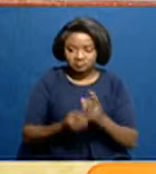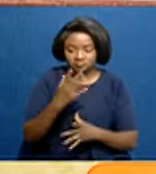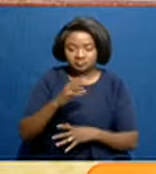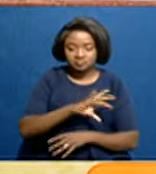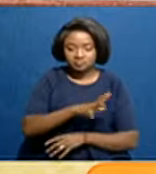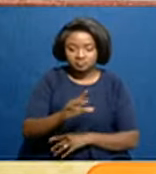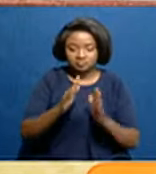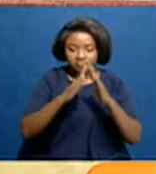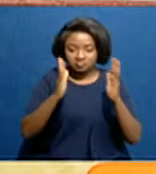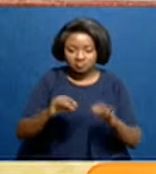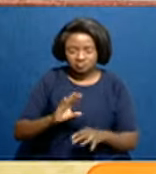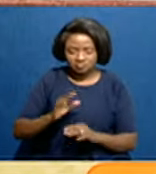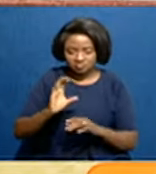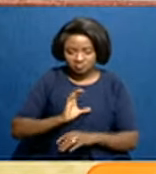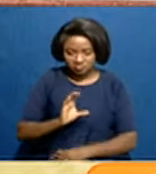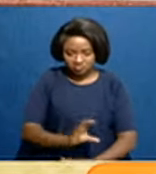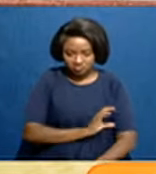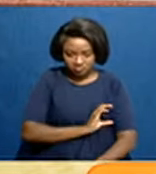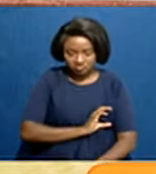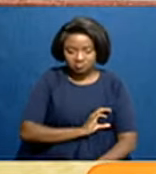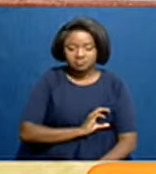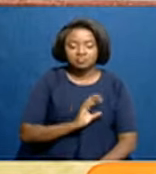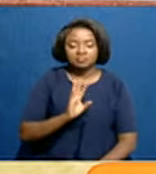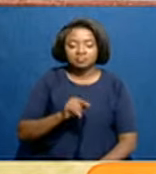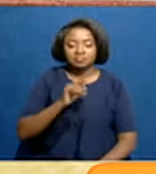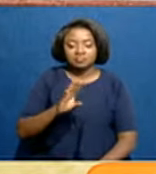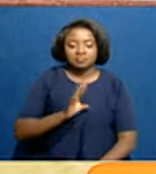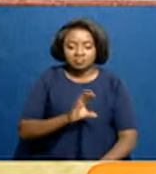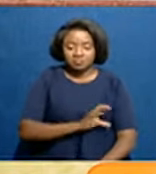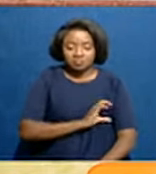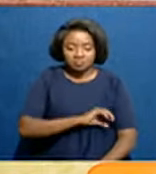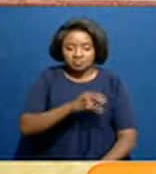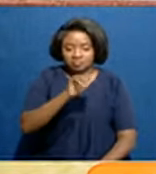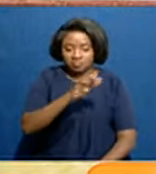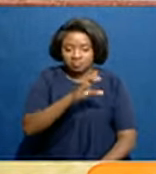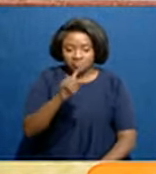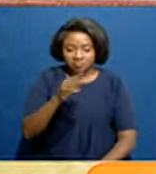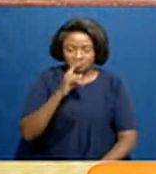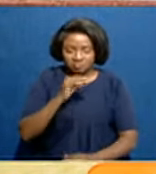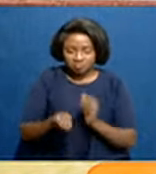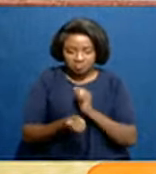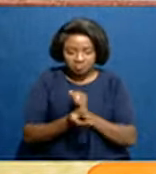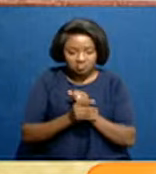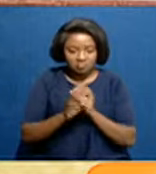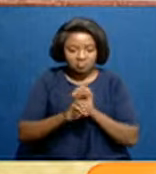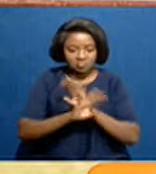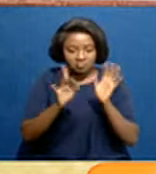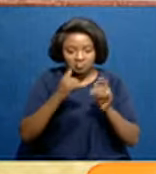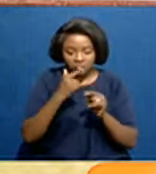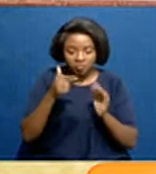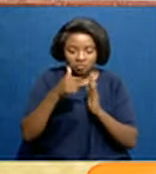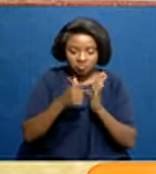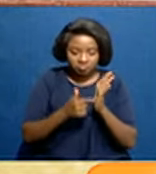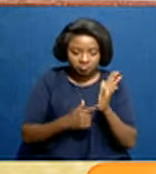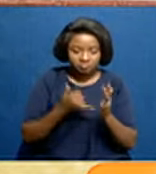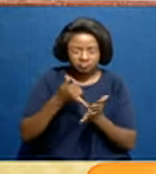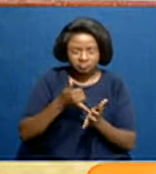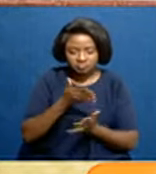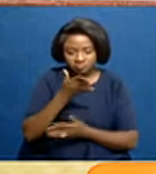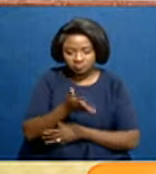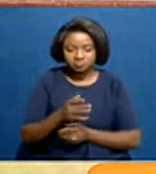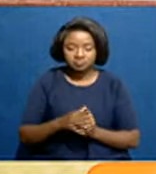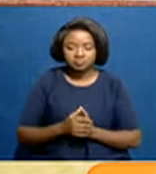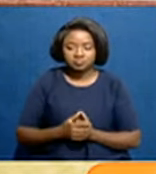committees, which the Act has prescribed who is going to sit in those, including professionals.